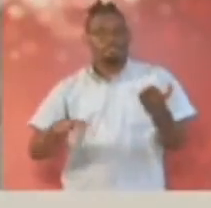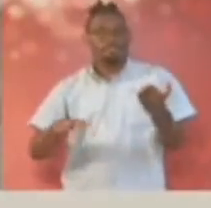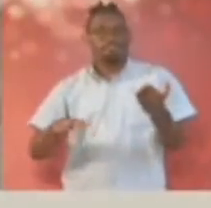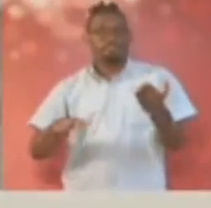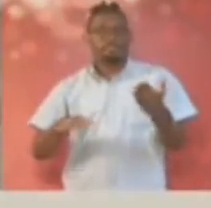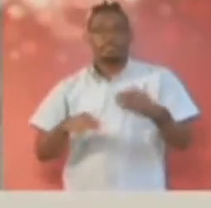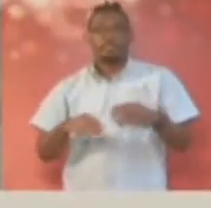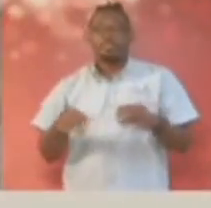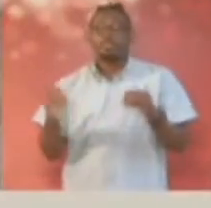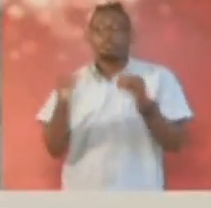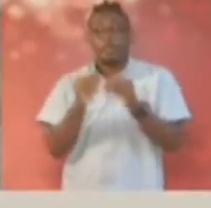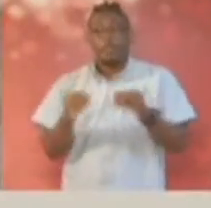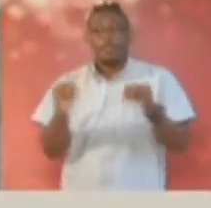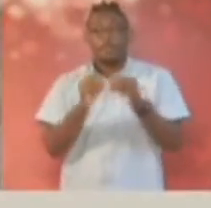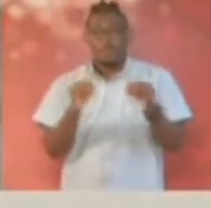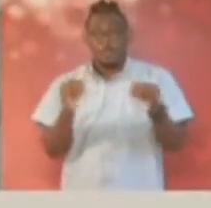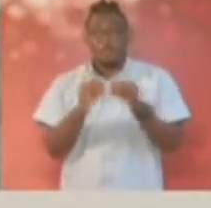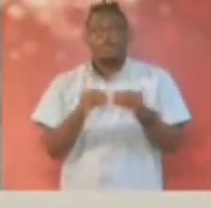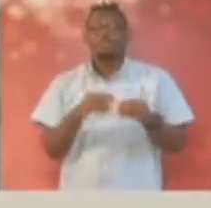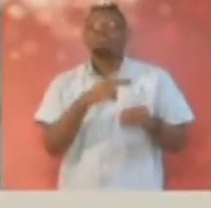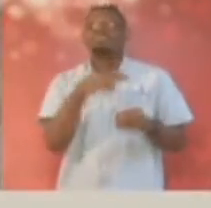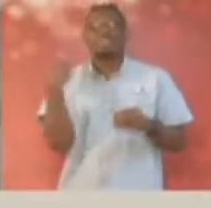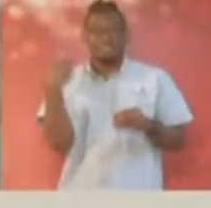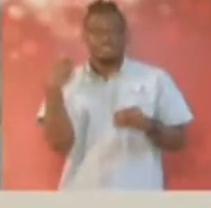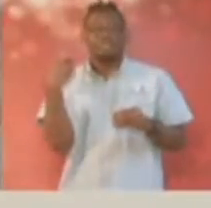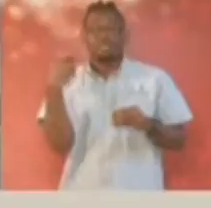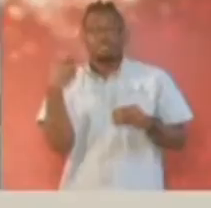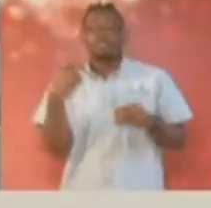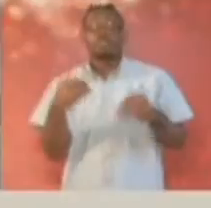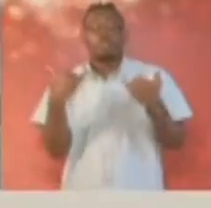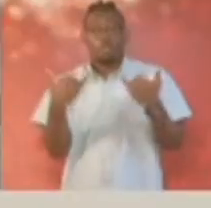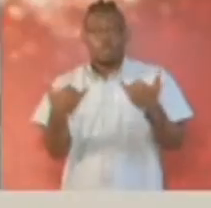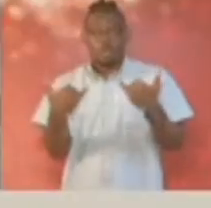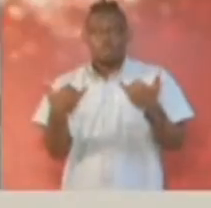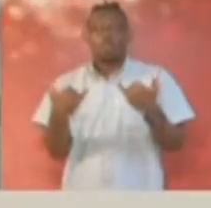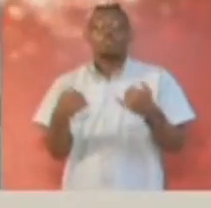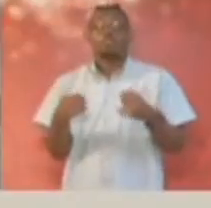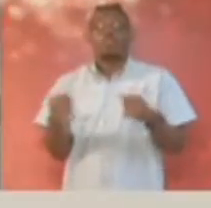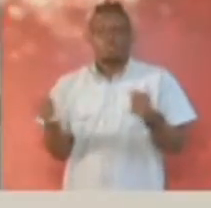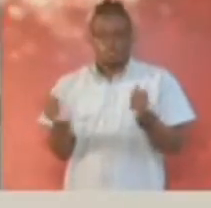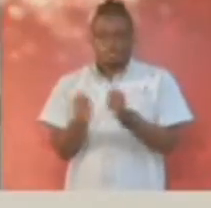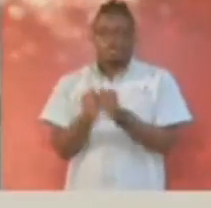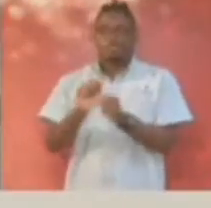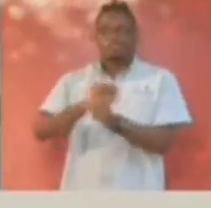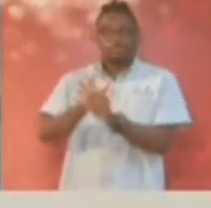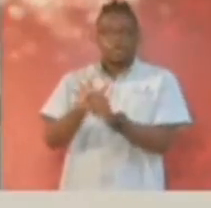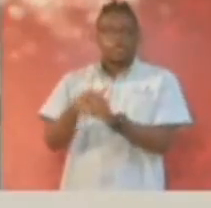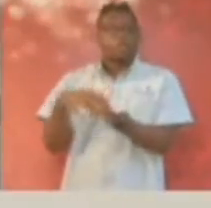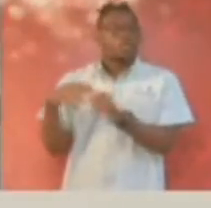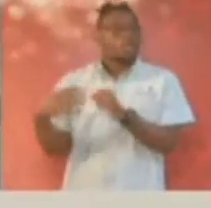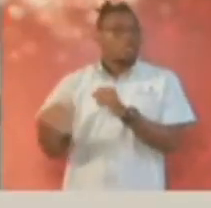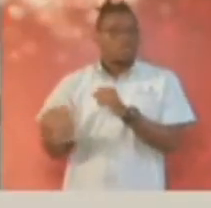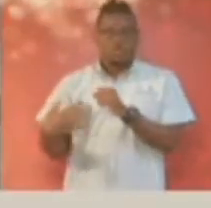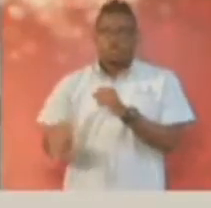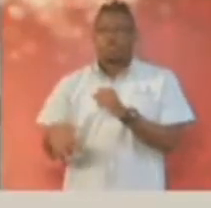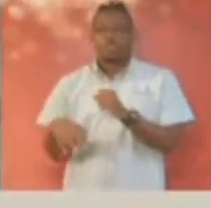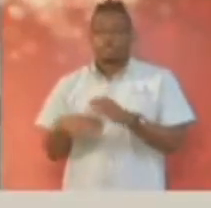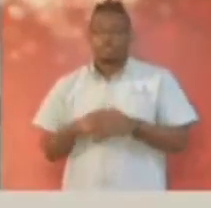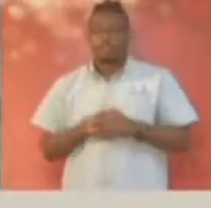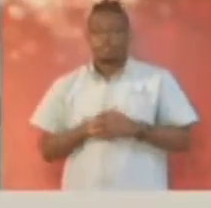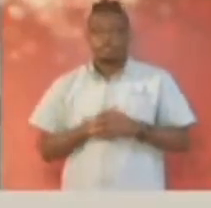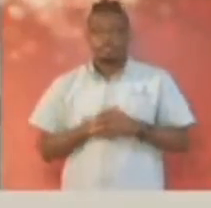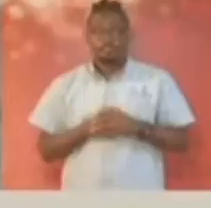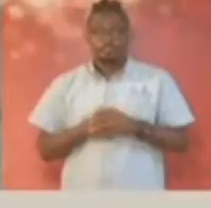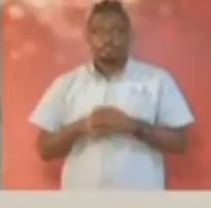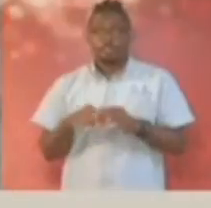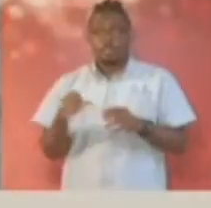risk with COVID being multiplied, simply having COVID. And as the population age and you grow